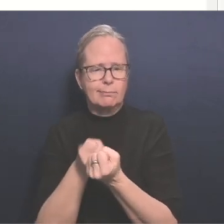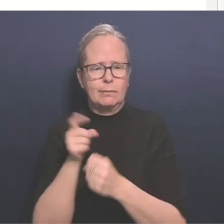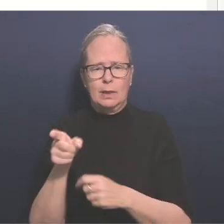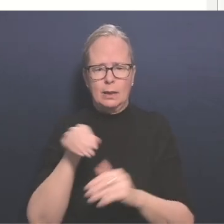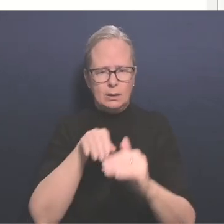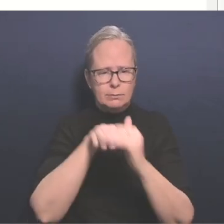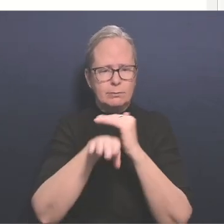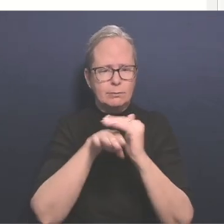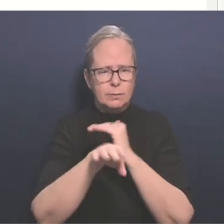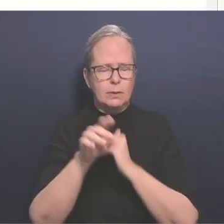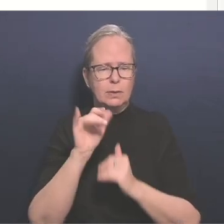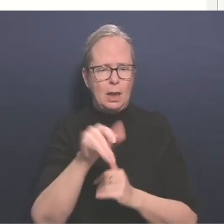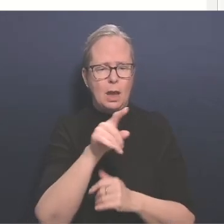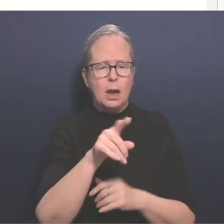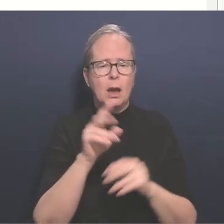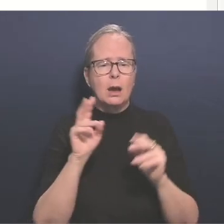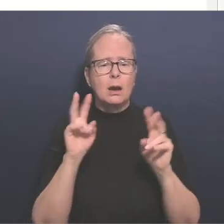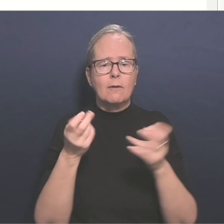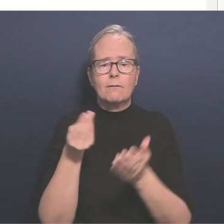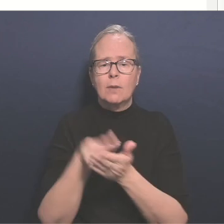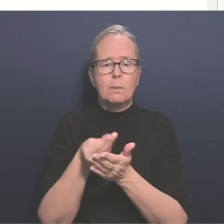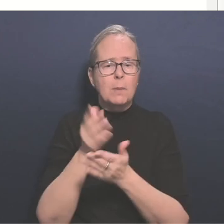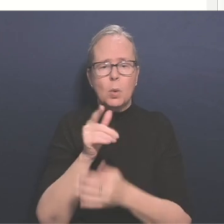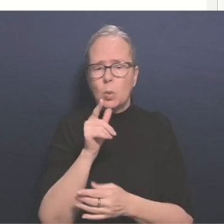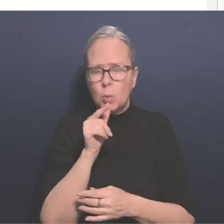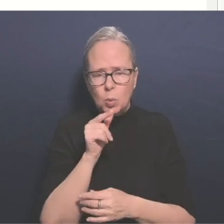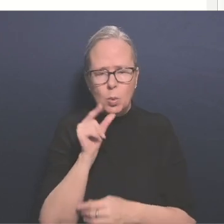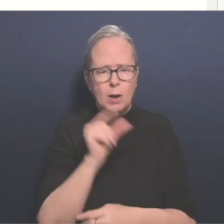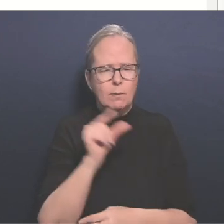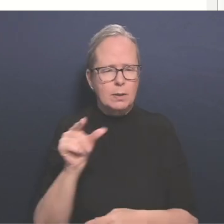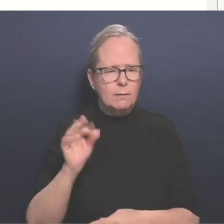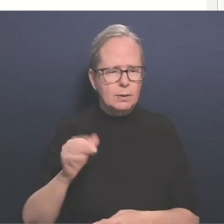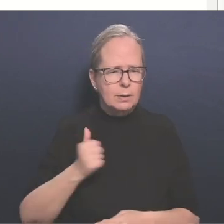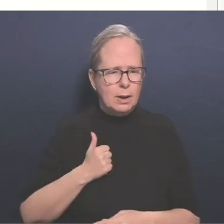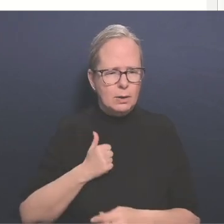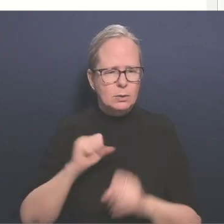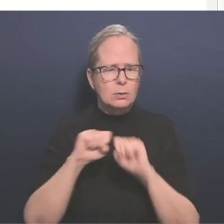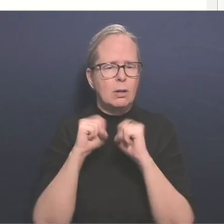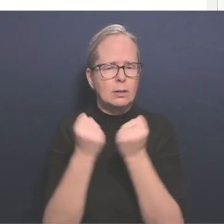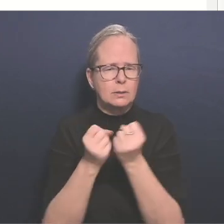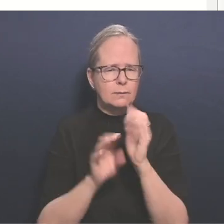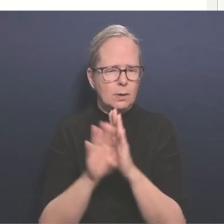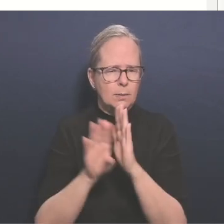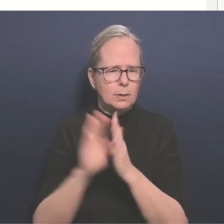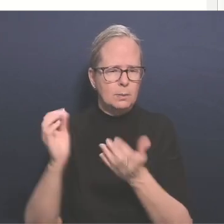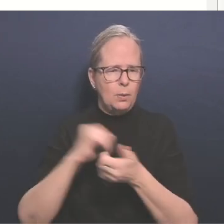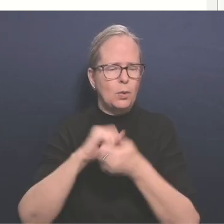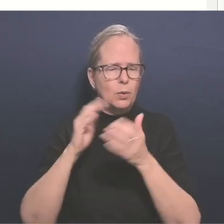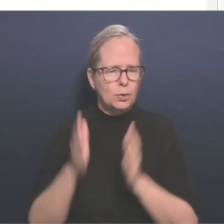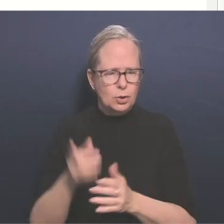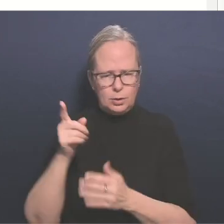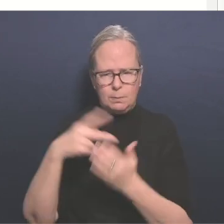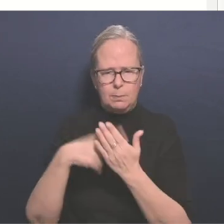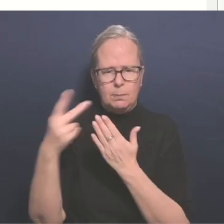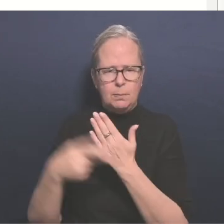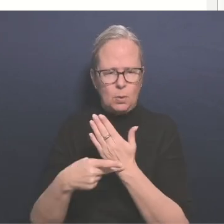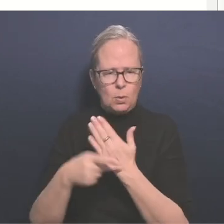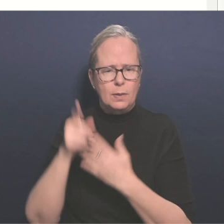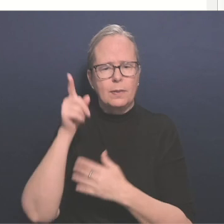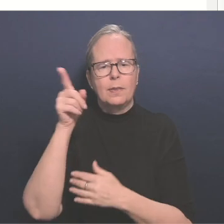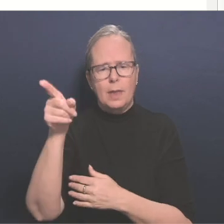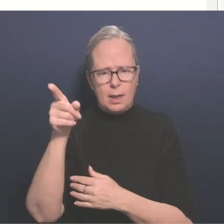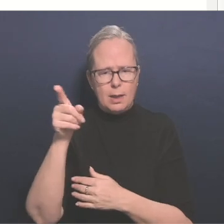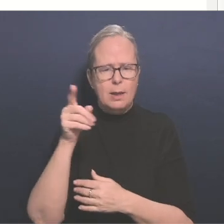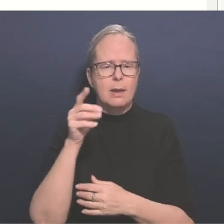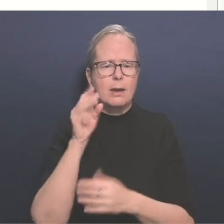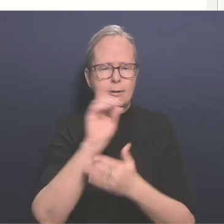take a look at the 4 key disability benefits for persons with disabilities by province and territory that are deemed